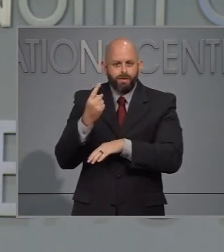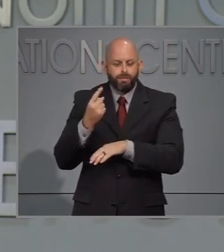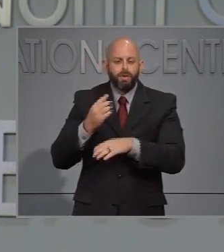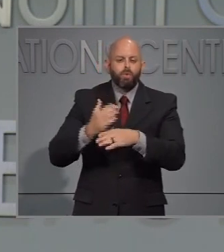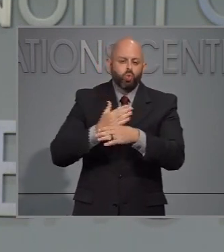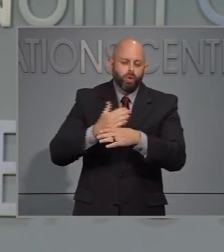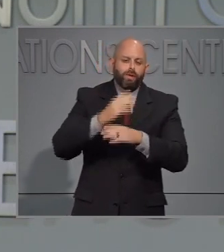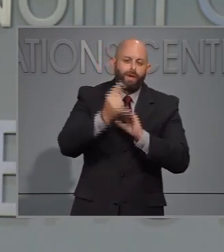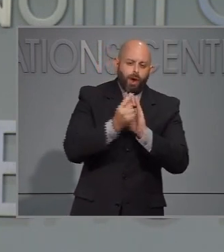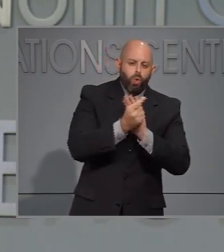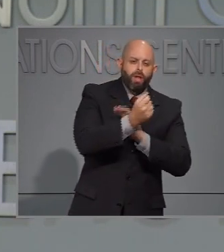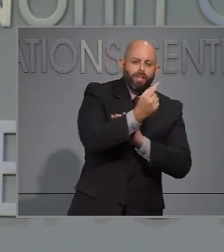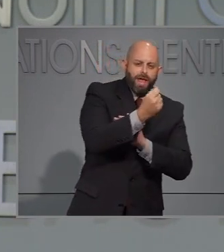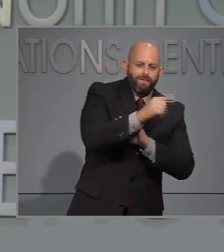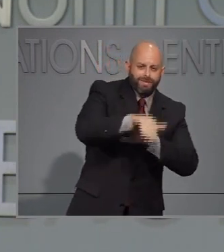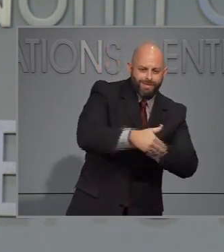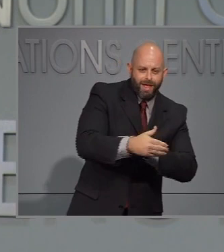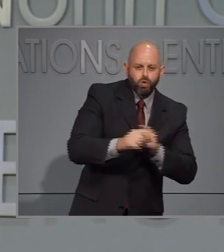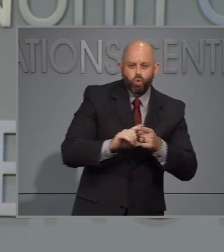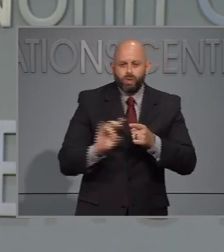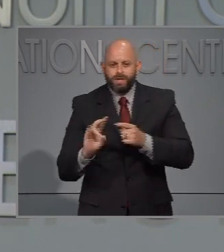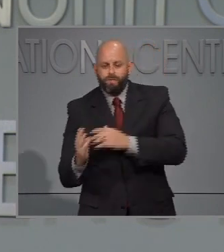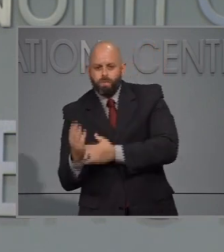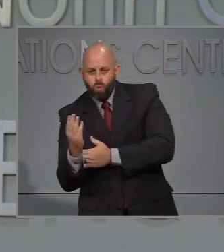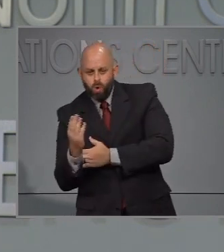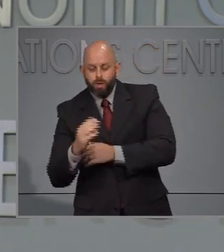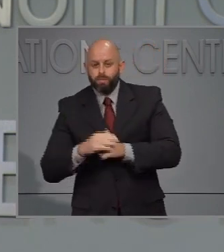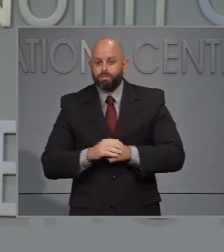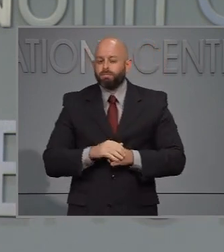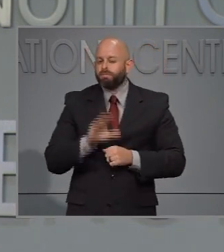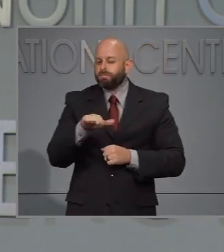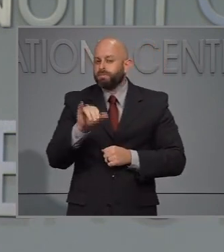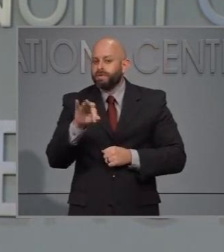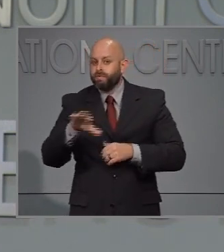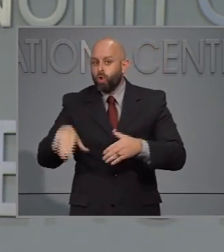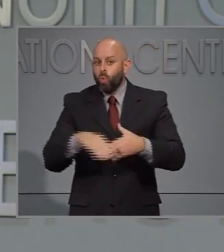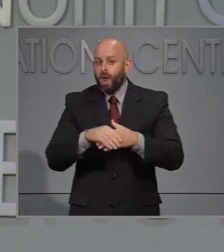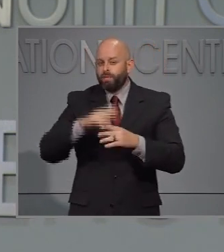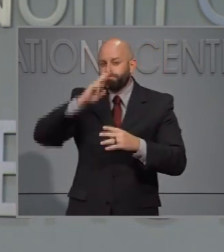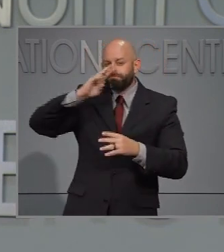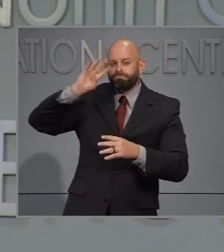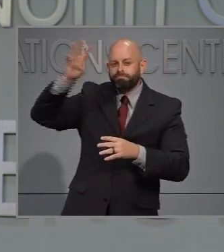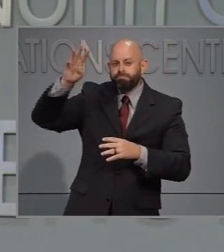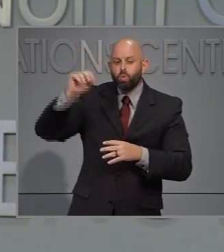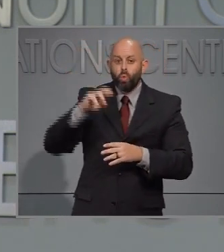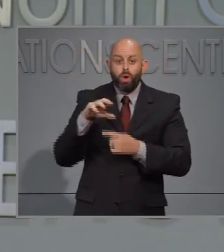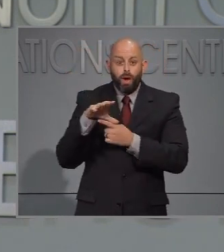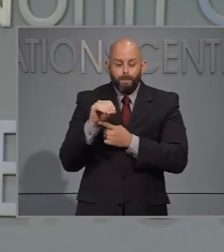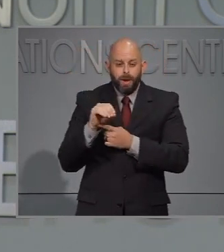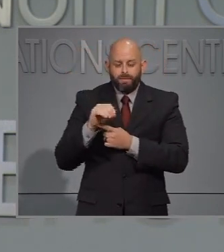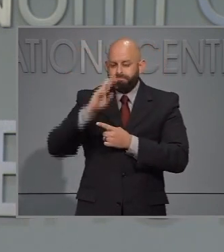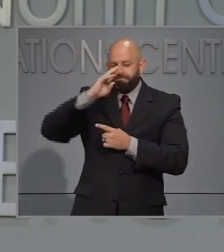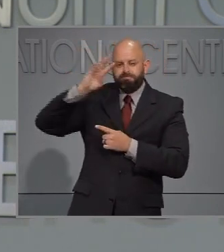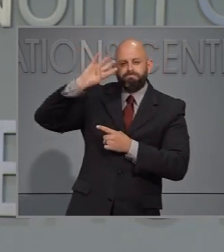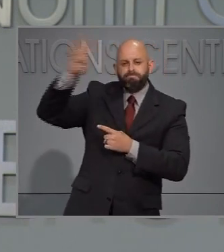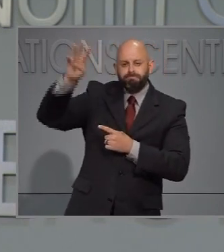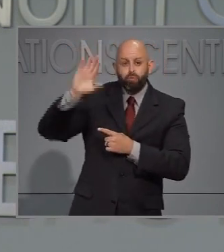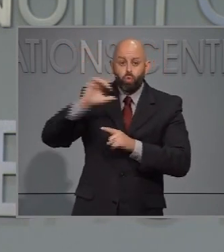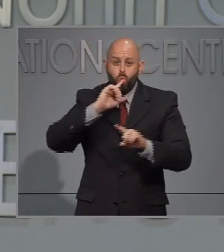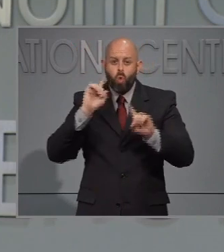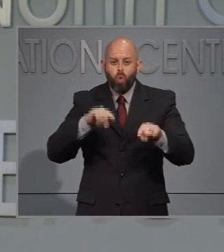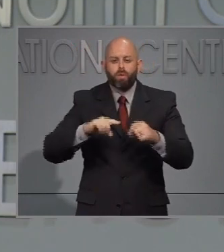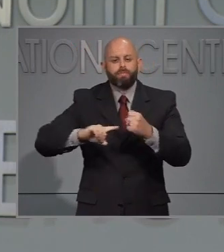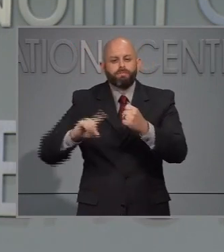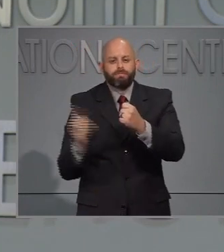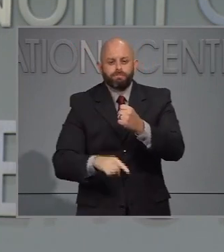basically. What are the punishments if a bar or a company that has a liquor license violates your order? Could they have their